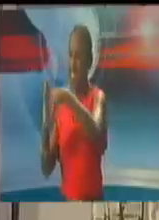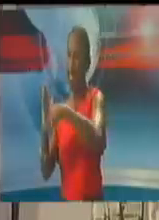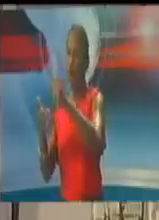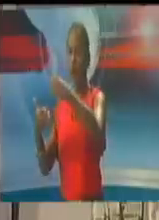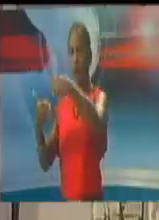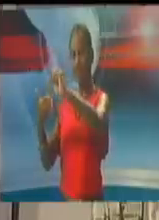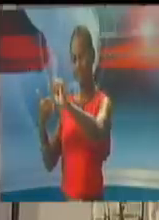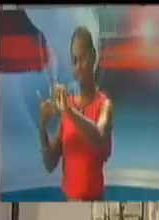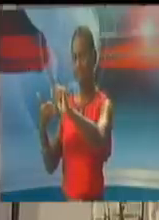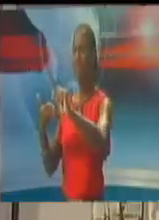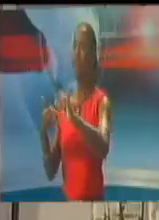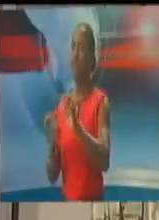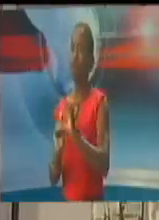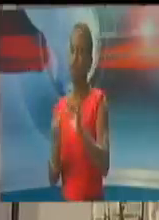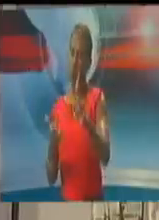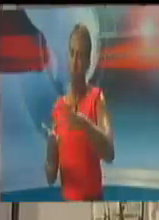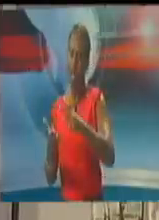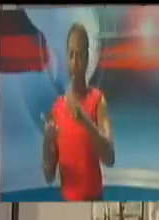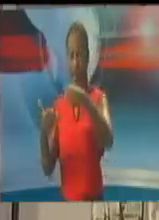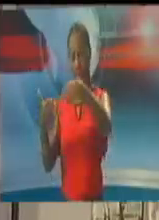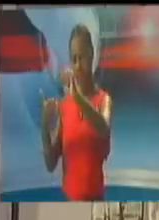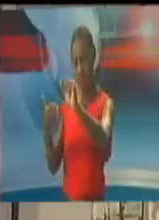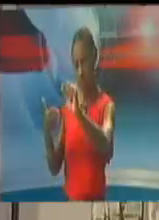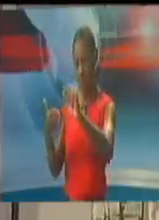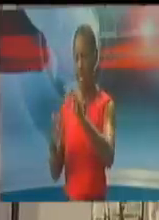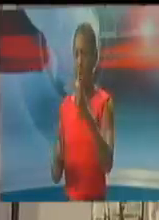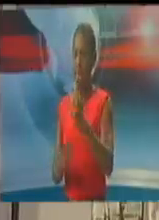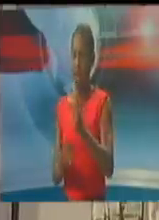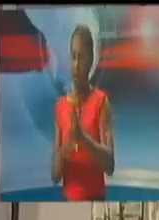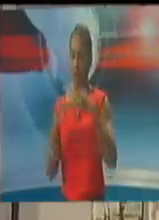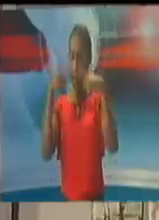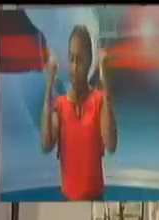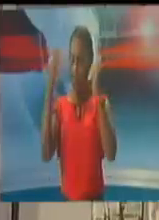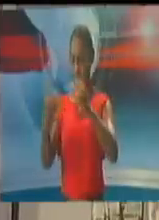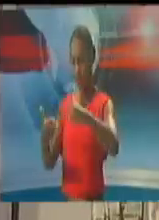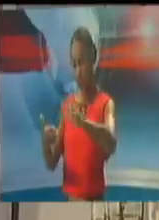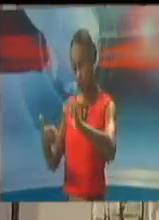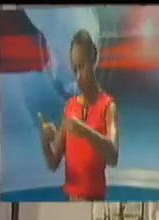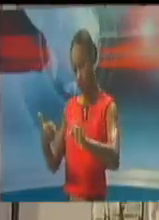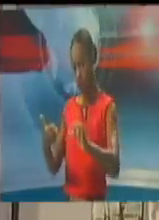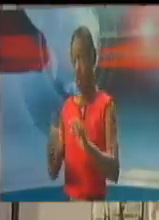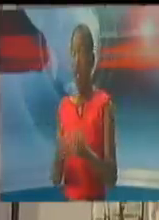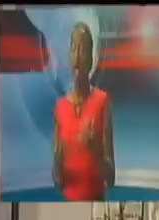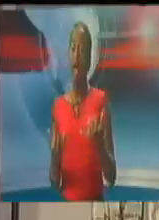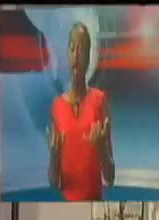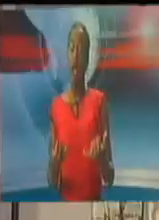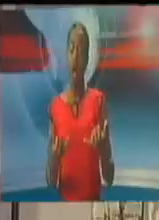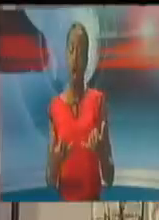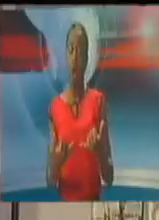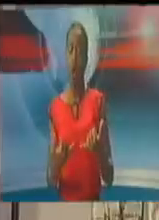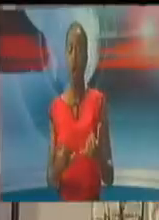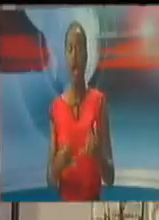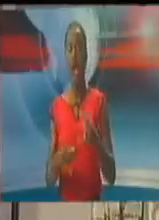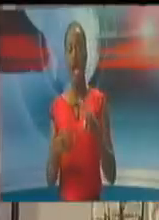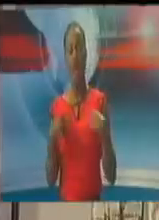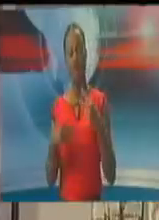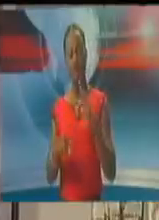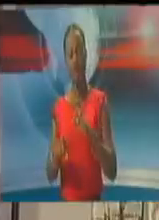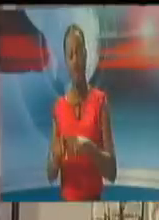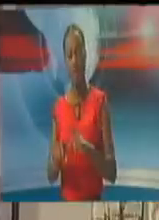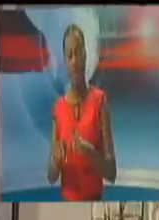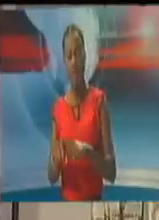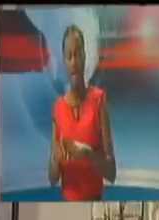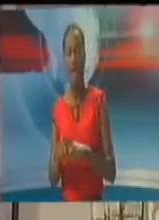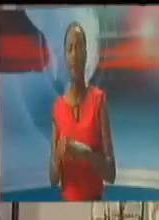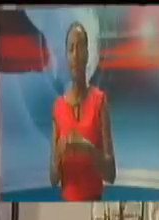Tobago. We have time to take some extra lessons, some penmanship, so we get a good report